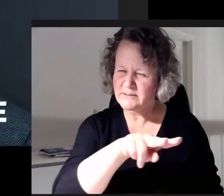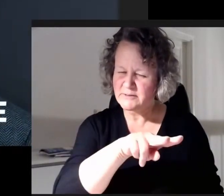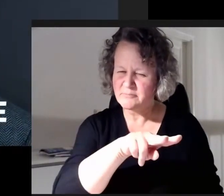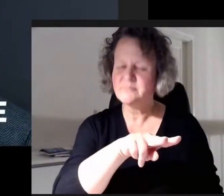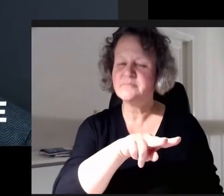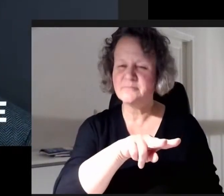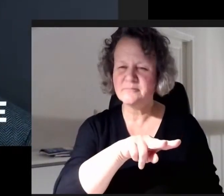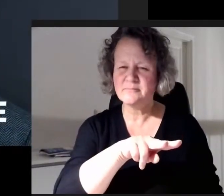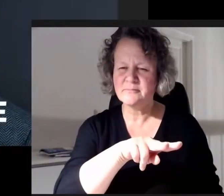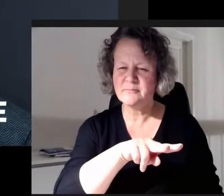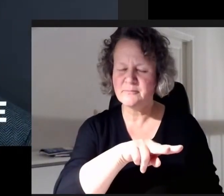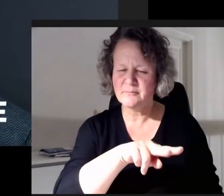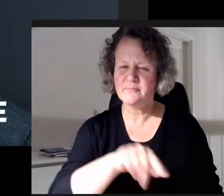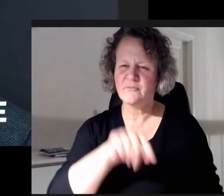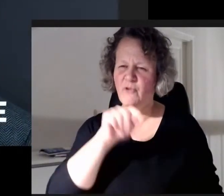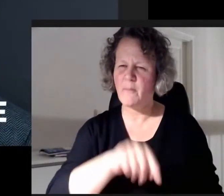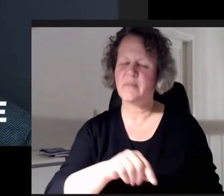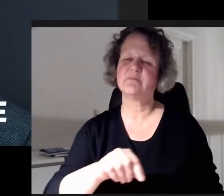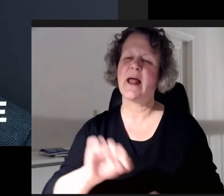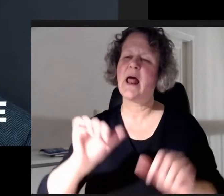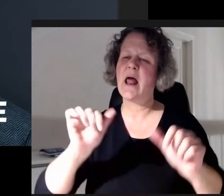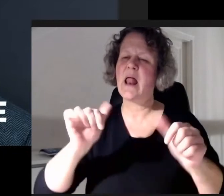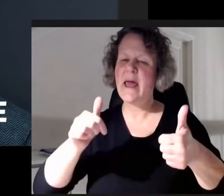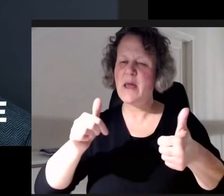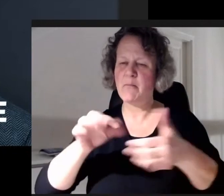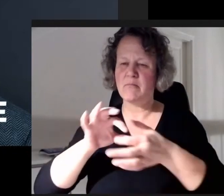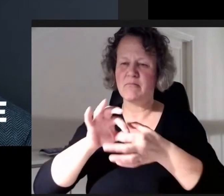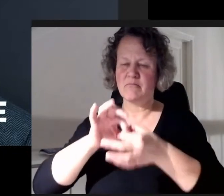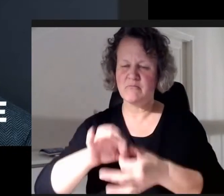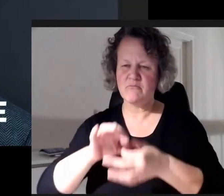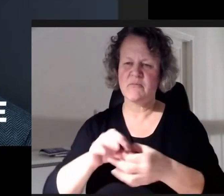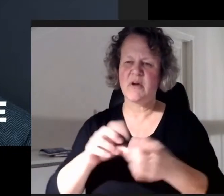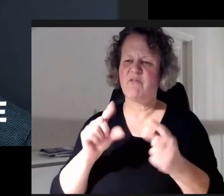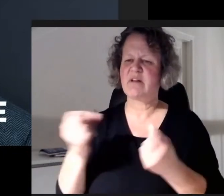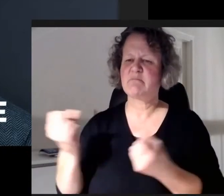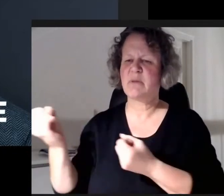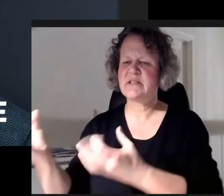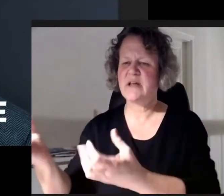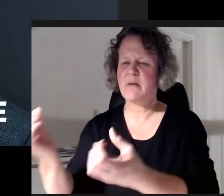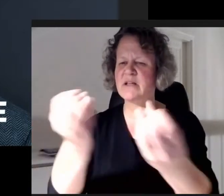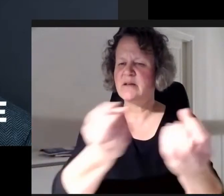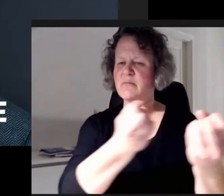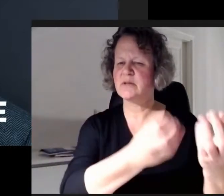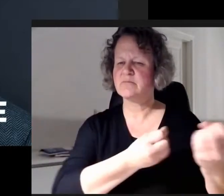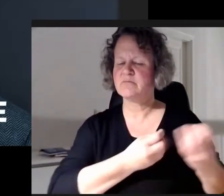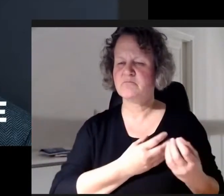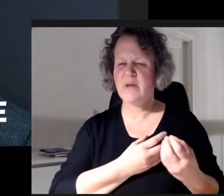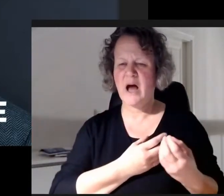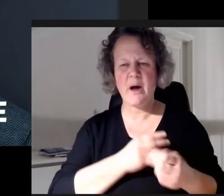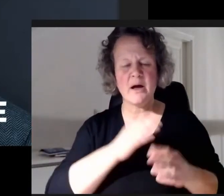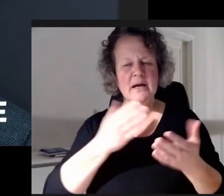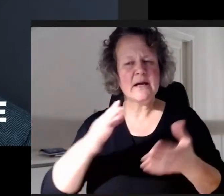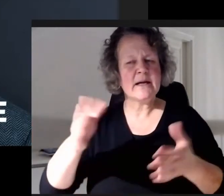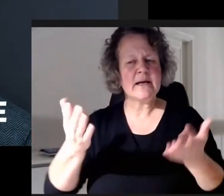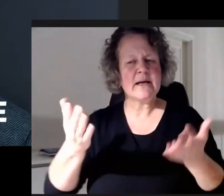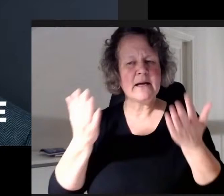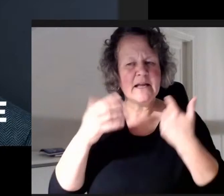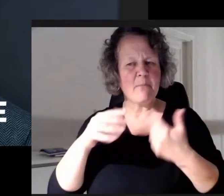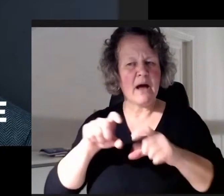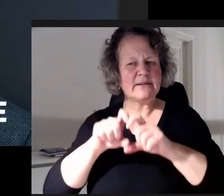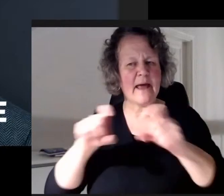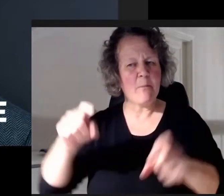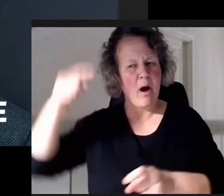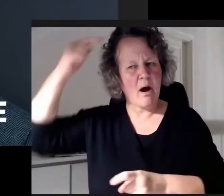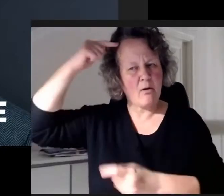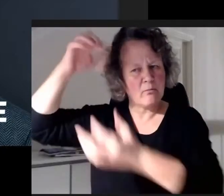and he's assuming this, that the people have to do with life, what is happening around them. So a climate subject